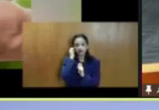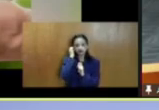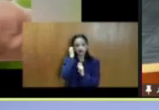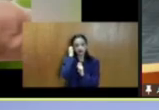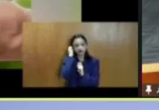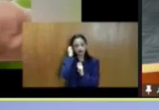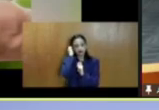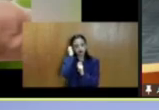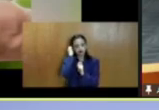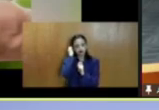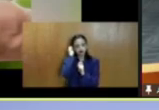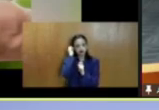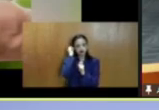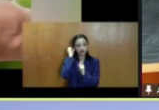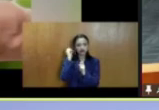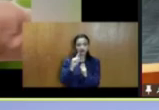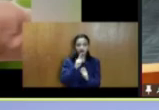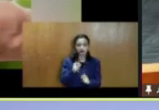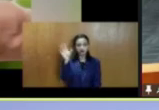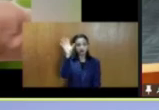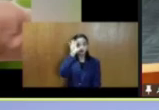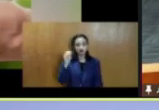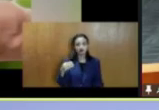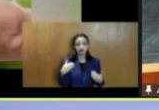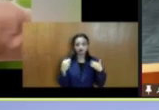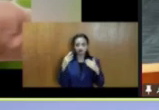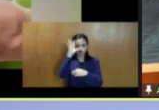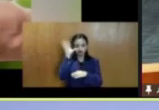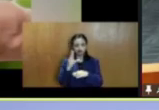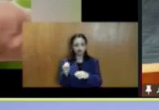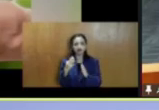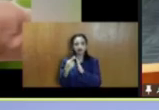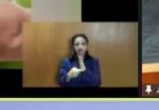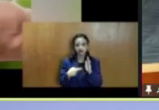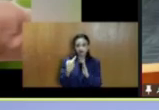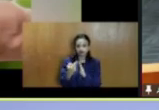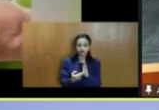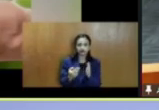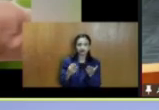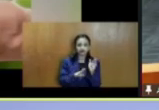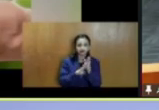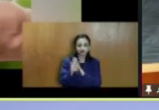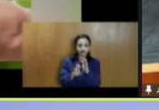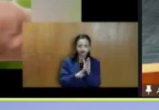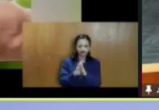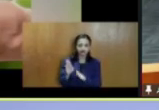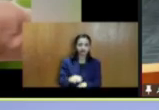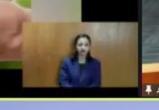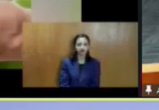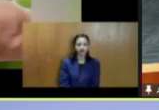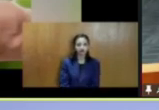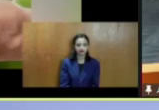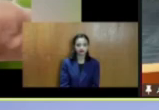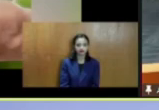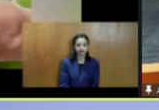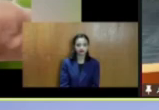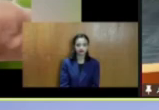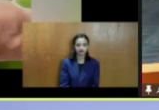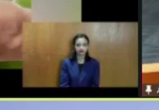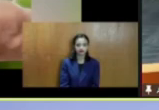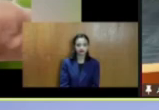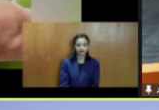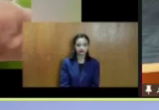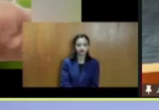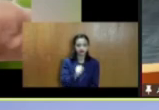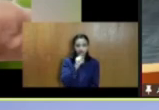played a unique role in economic development. And it employs a lot of people, so mainly women as